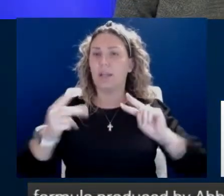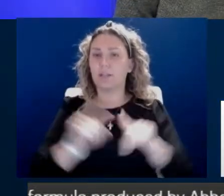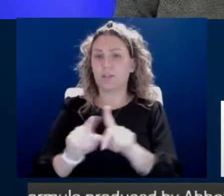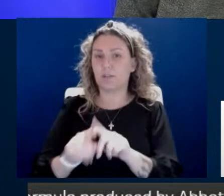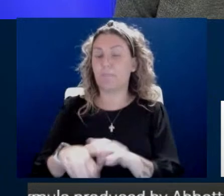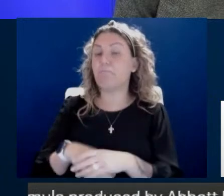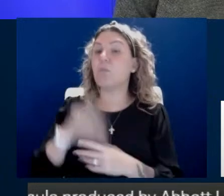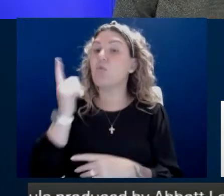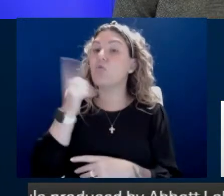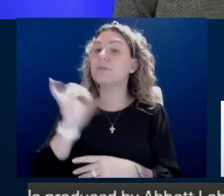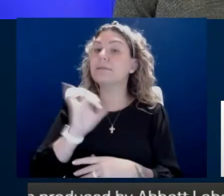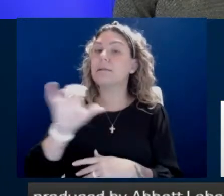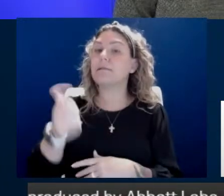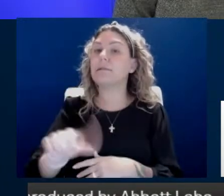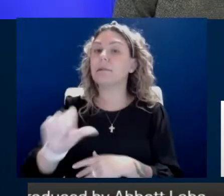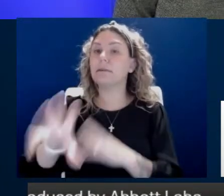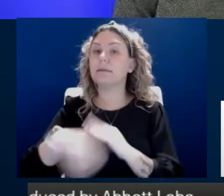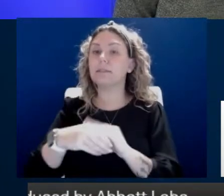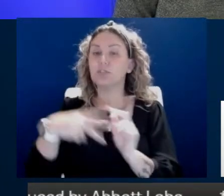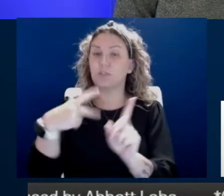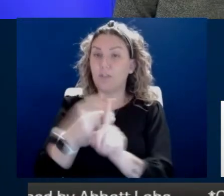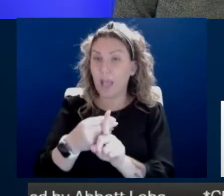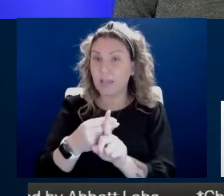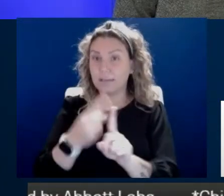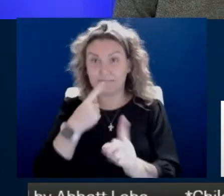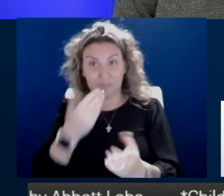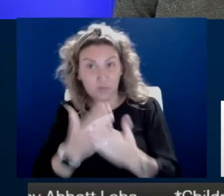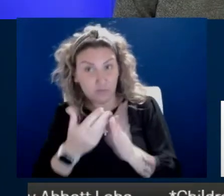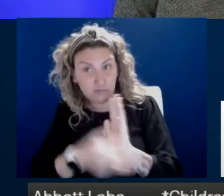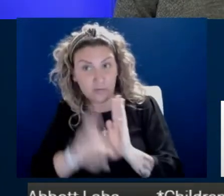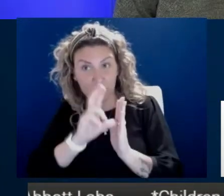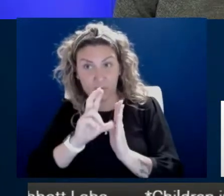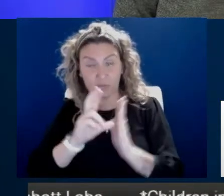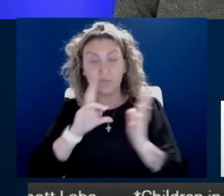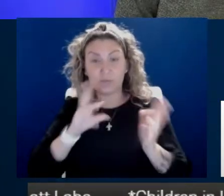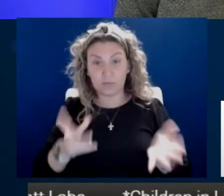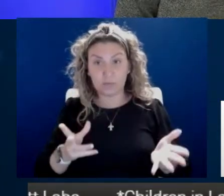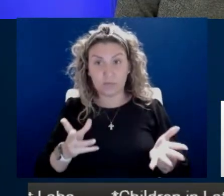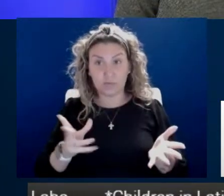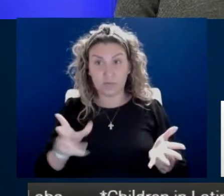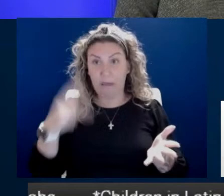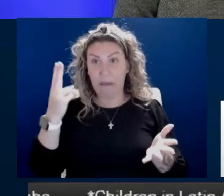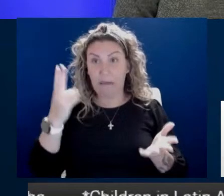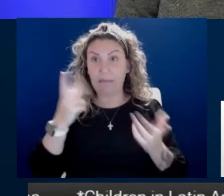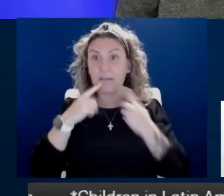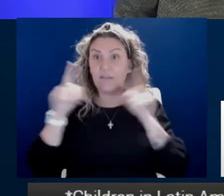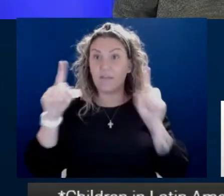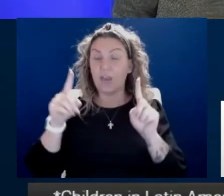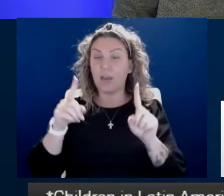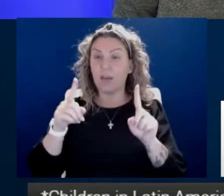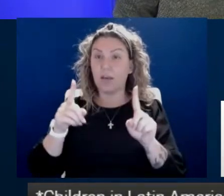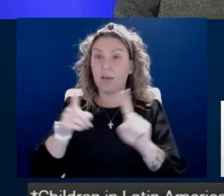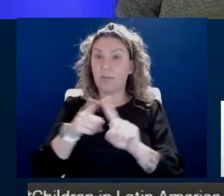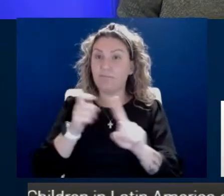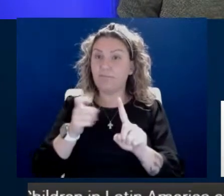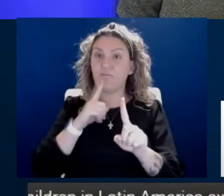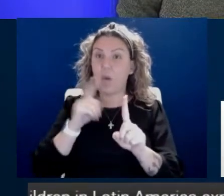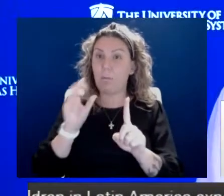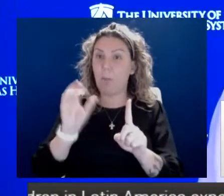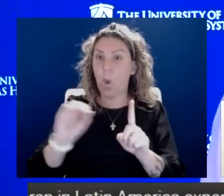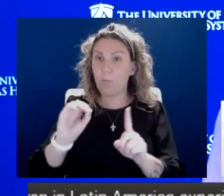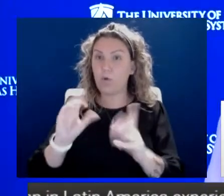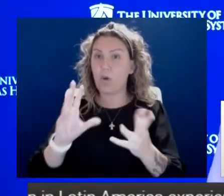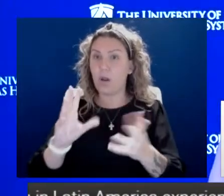in the pipeline getting some pretty good reviews. It looks like it's pretty highly effective against Omicron. What can you tell us about that? Yeah,